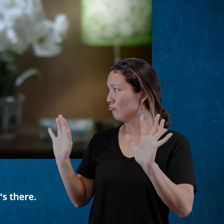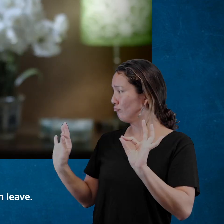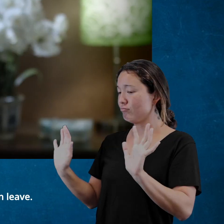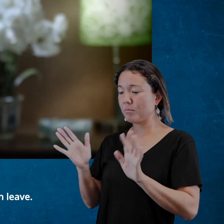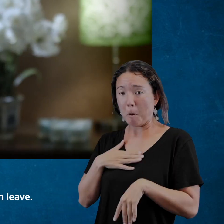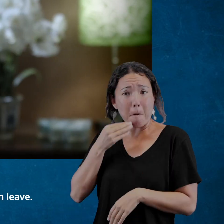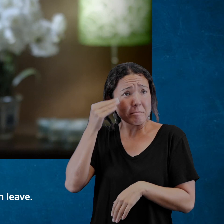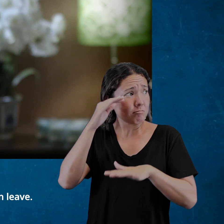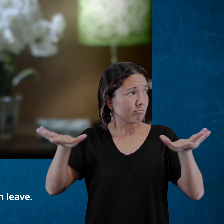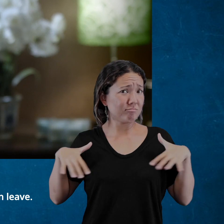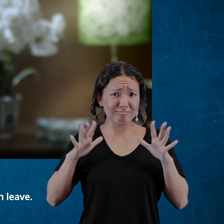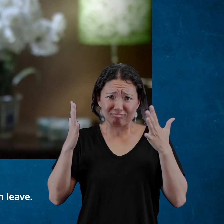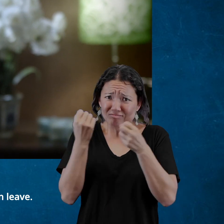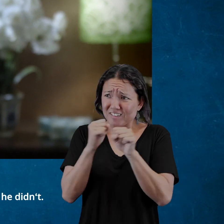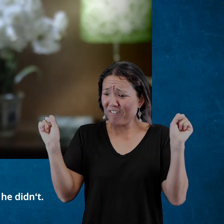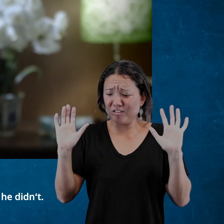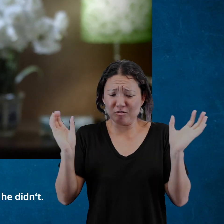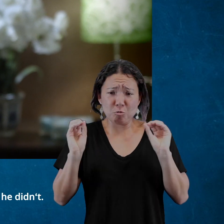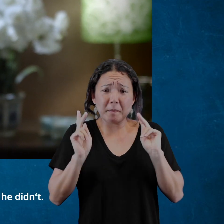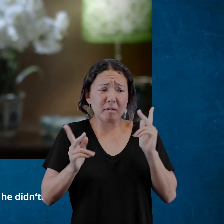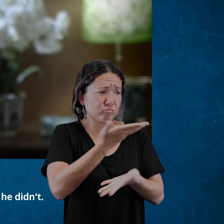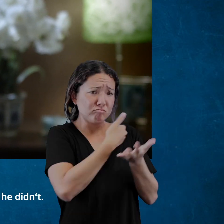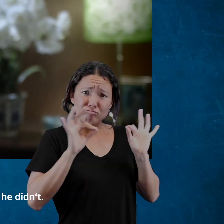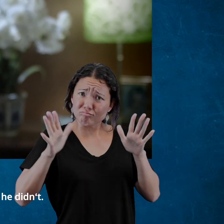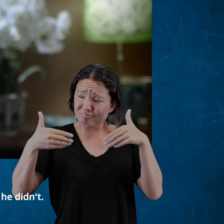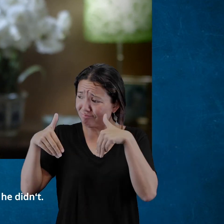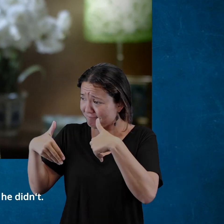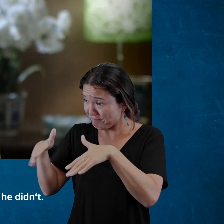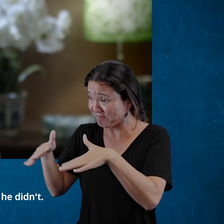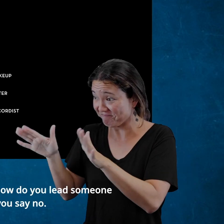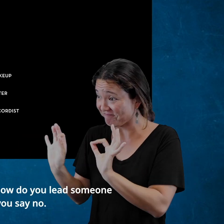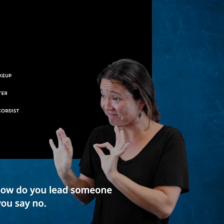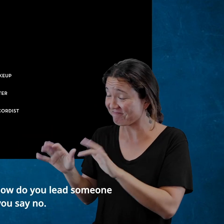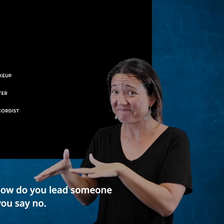can leave. And then he didn't.